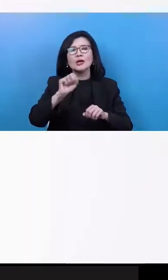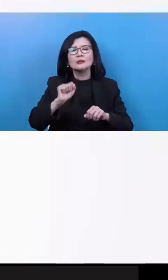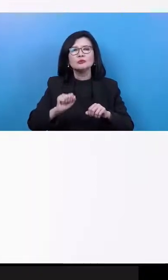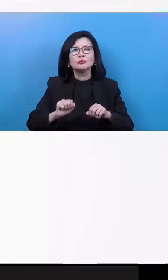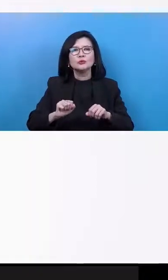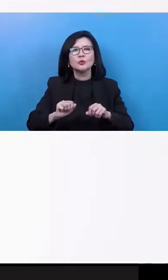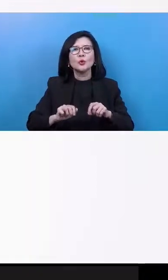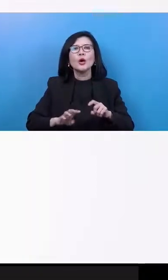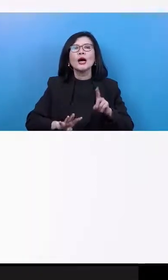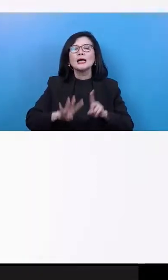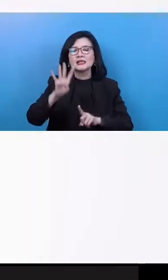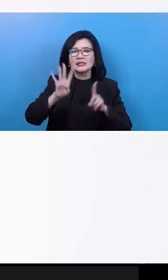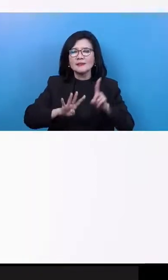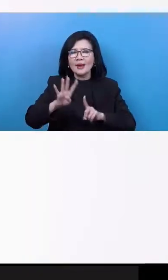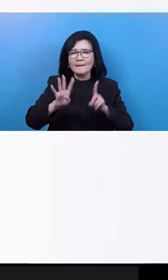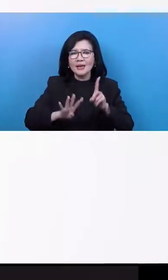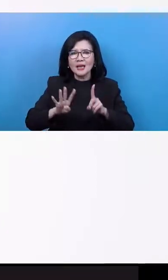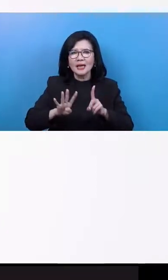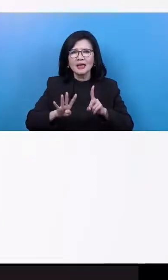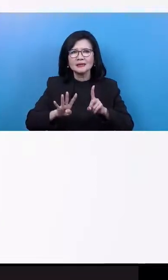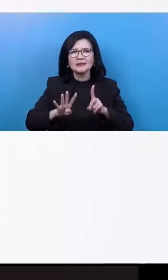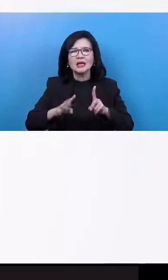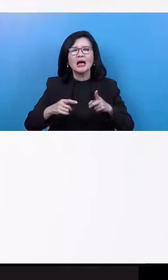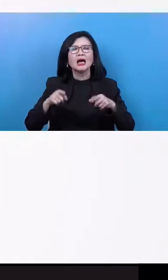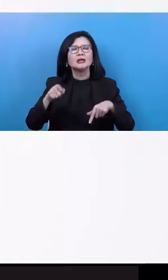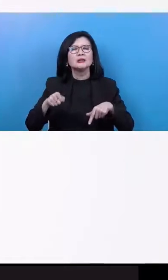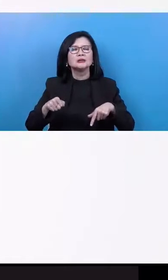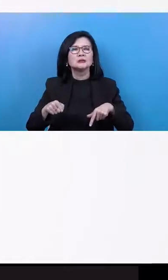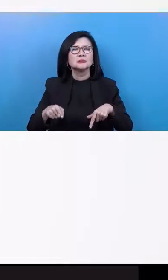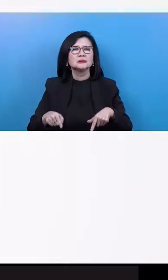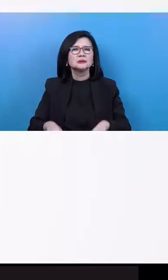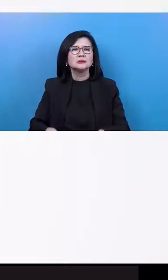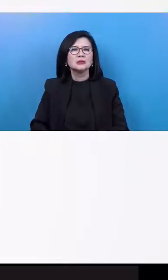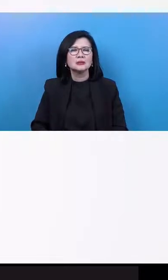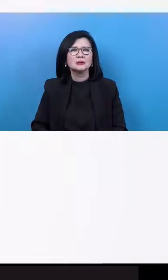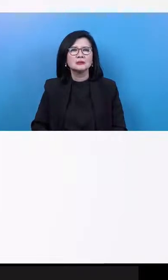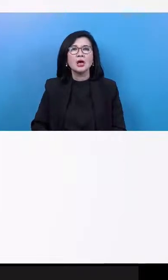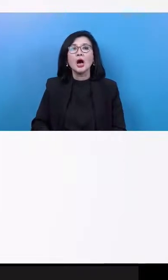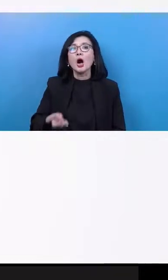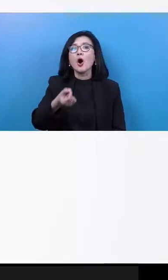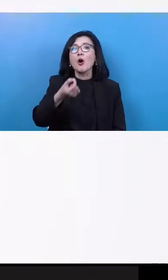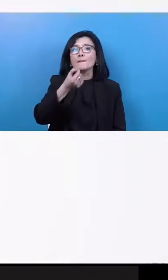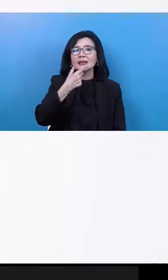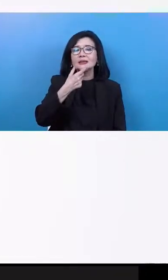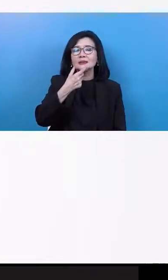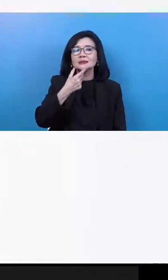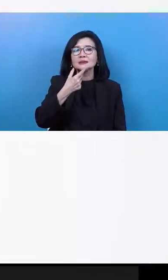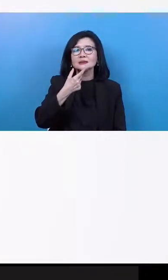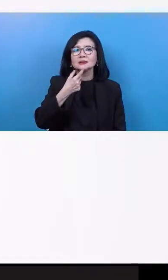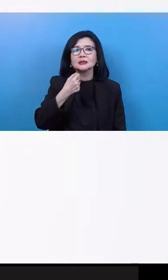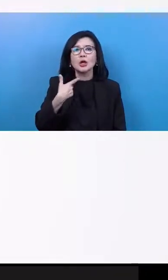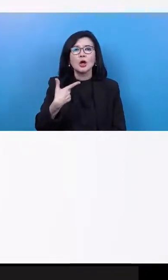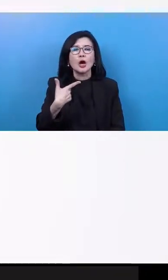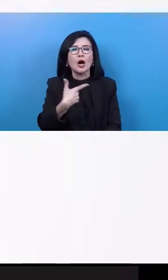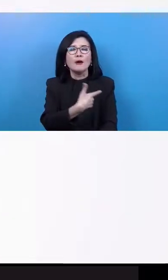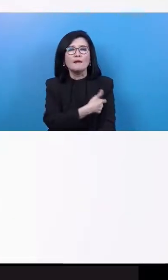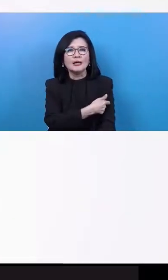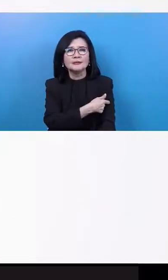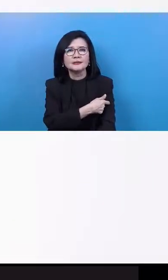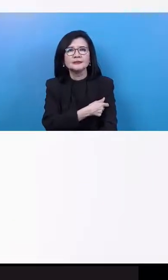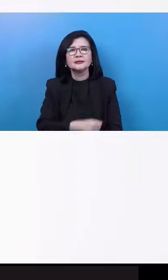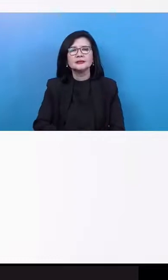medication or retroviral drugs which relate to HIV, but in 2020,